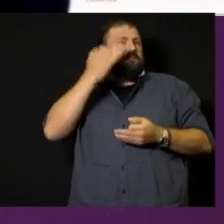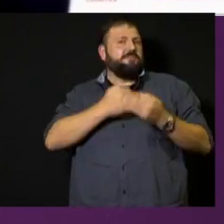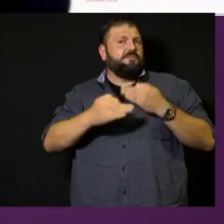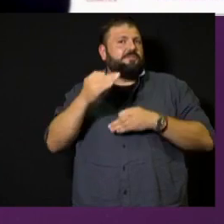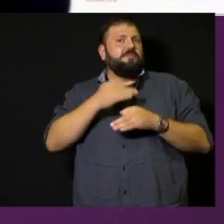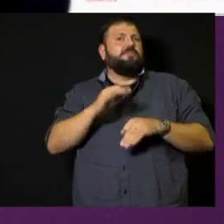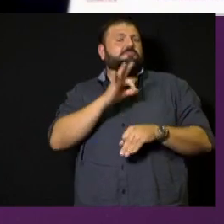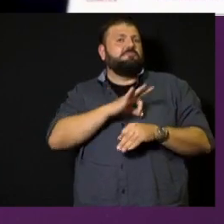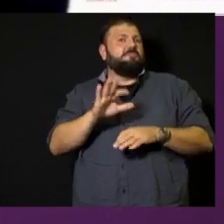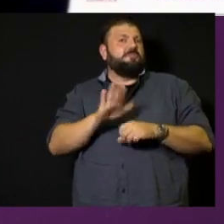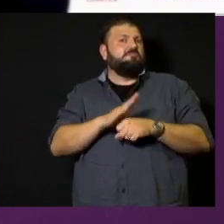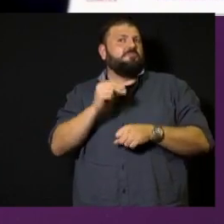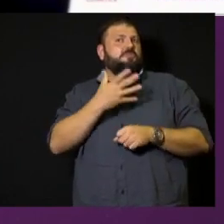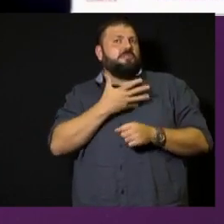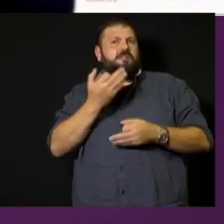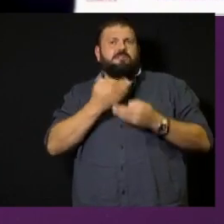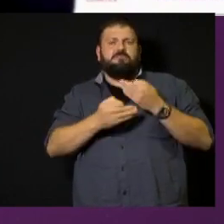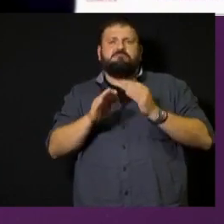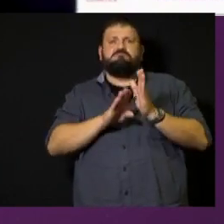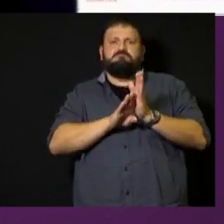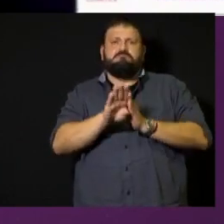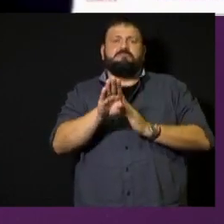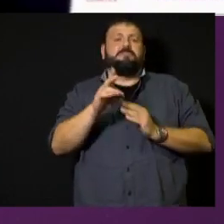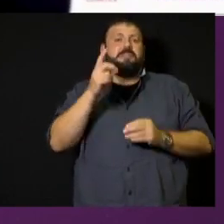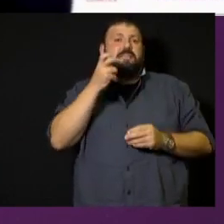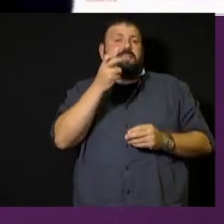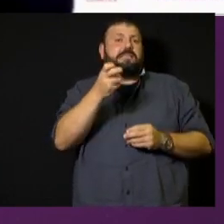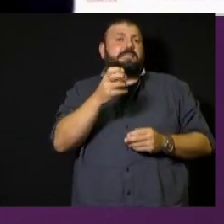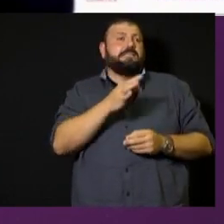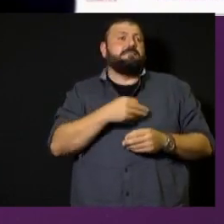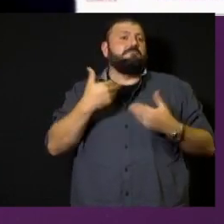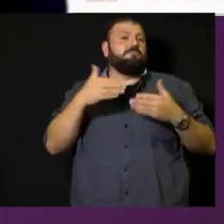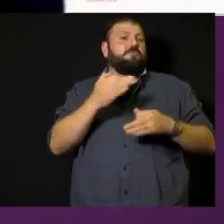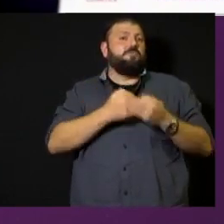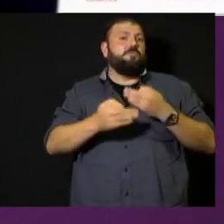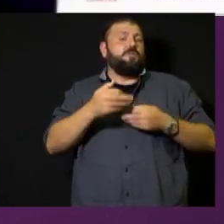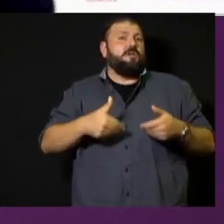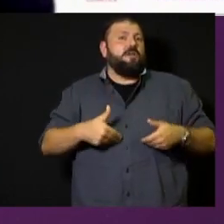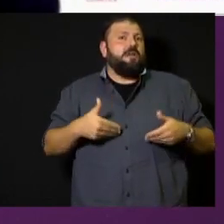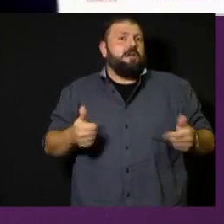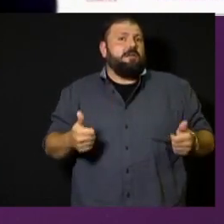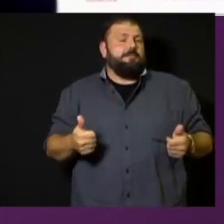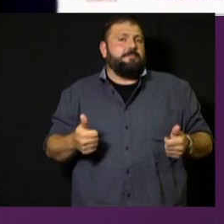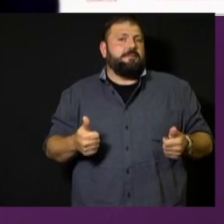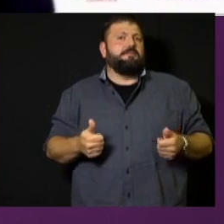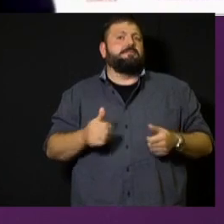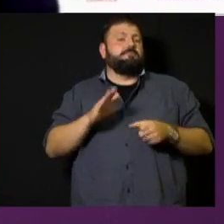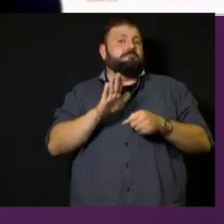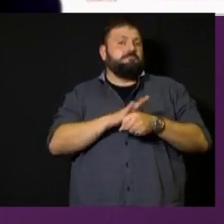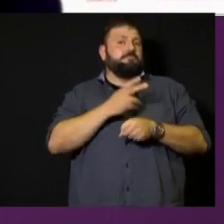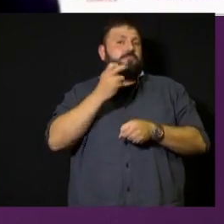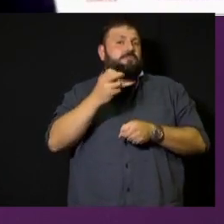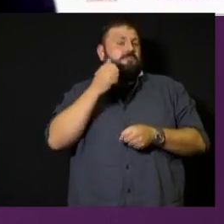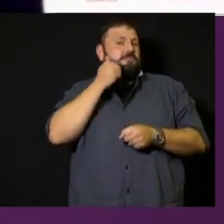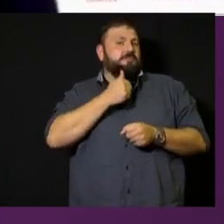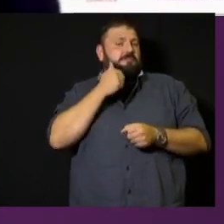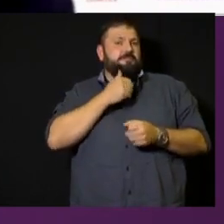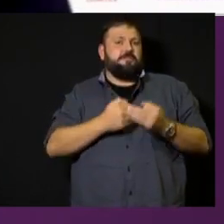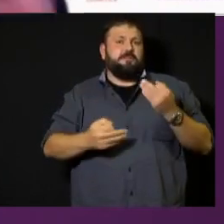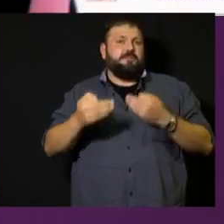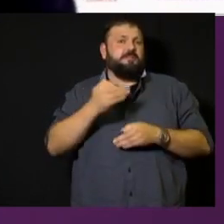opportunity because I started learning, but hunger is